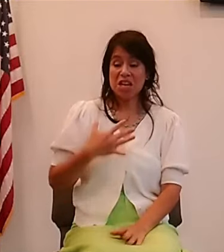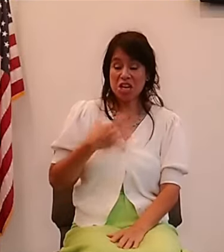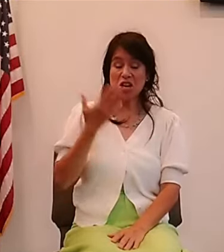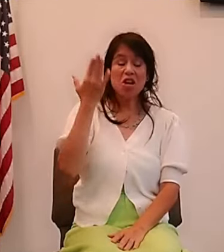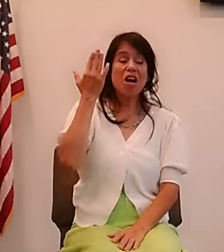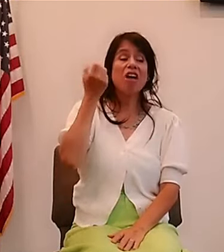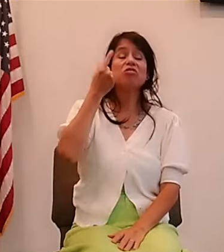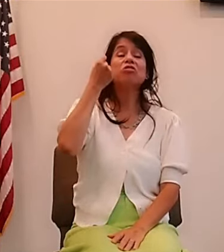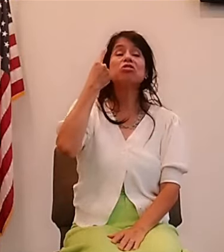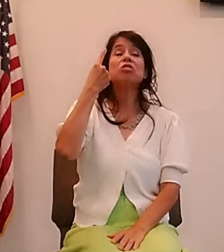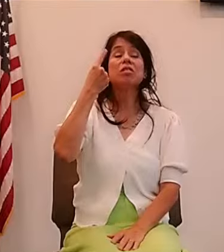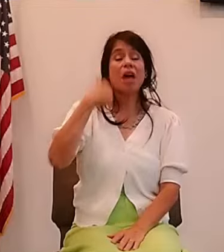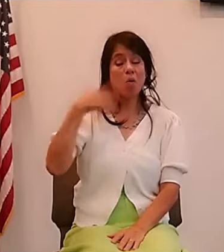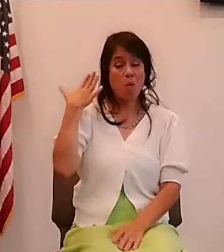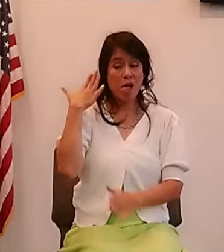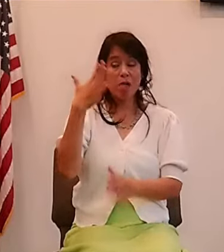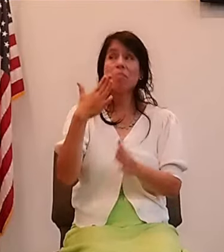his Father's will.